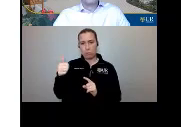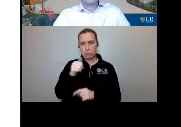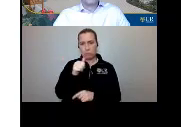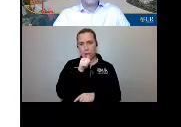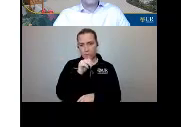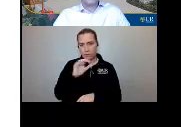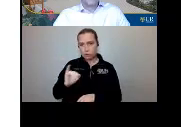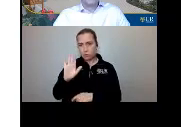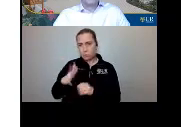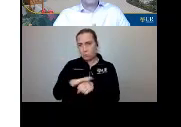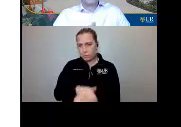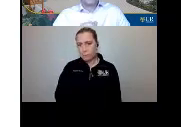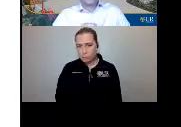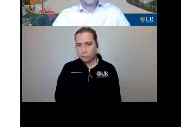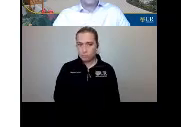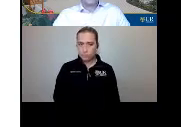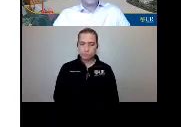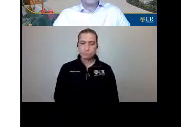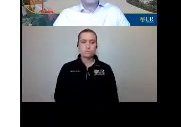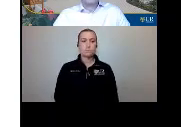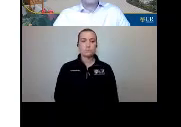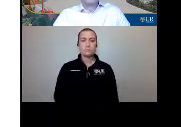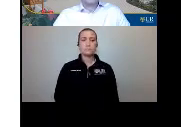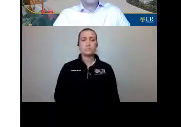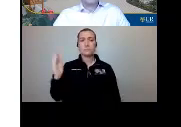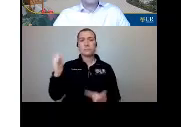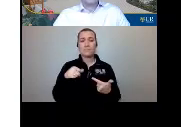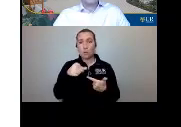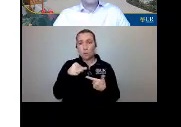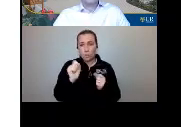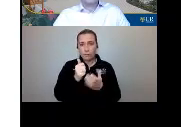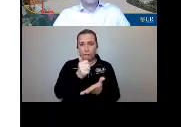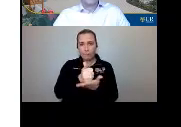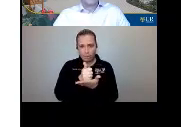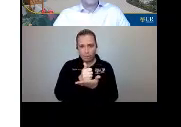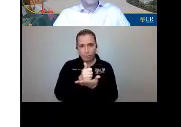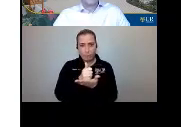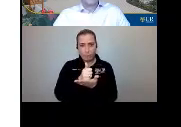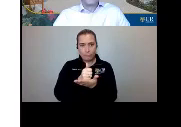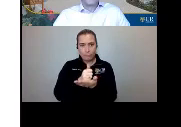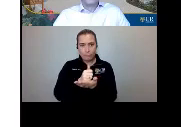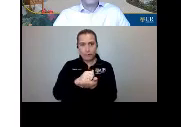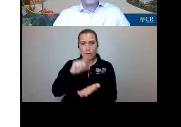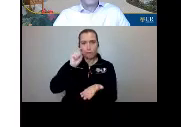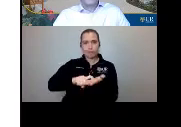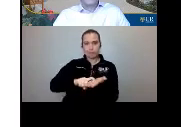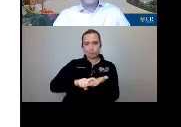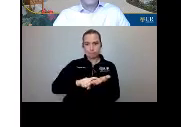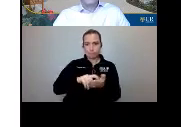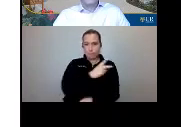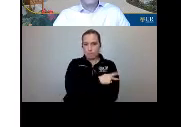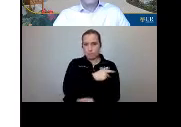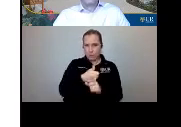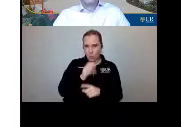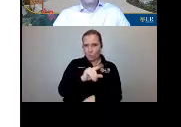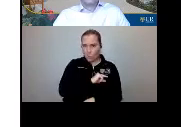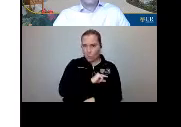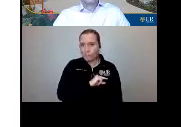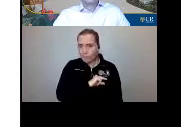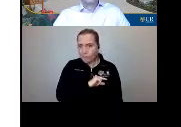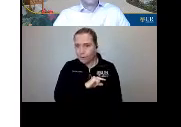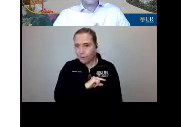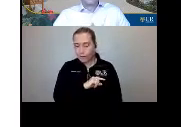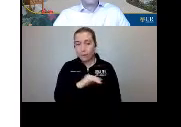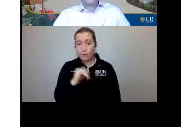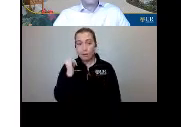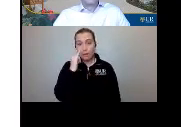us assist eligible screening in eligible screening patient identification. If there's any